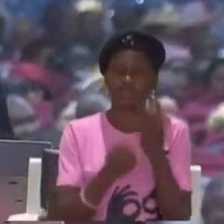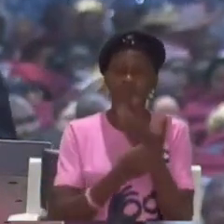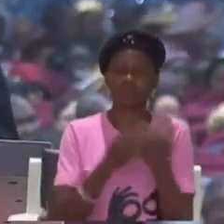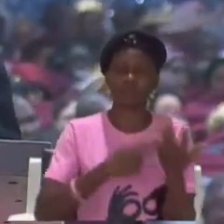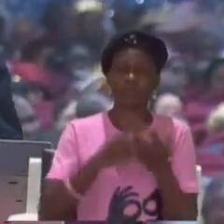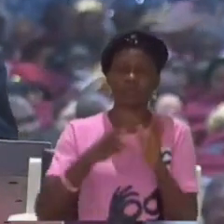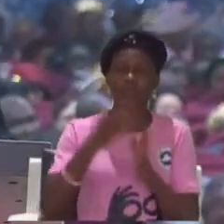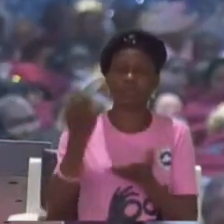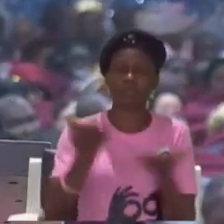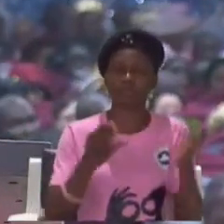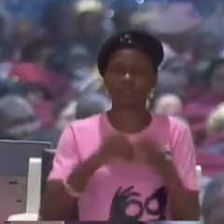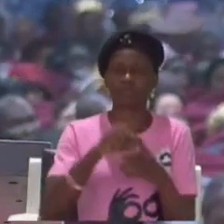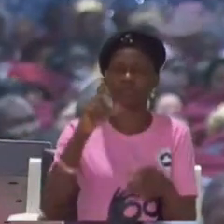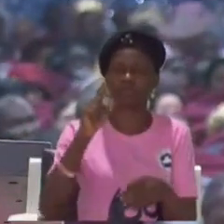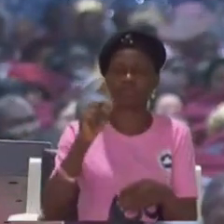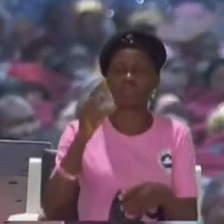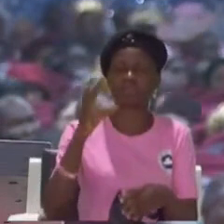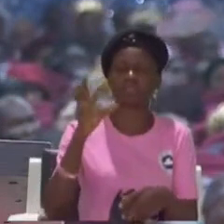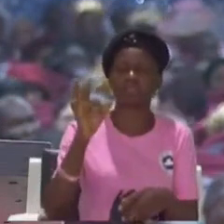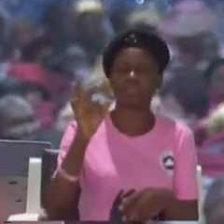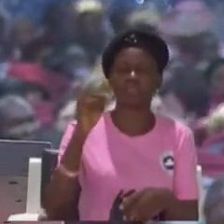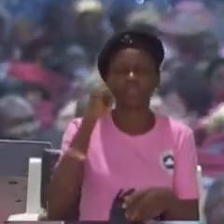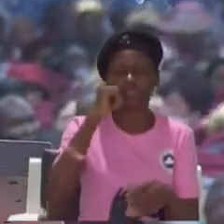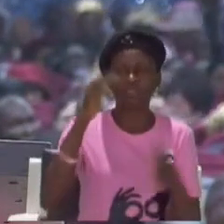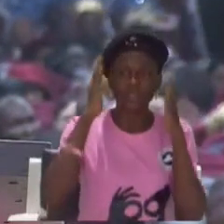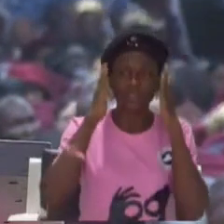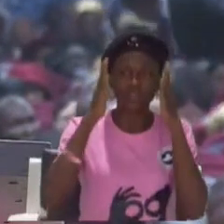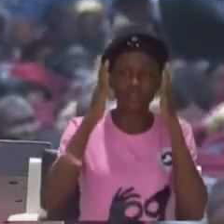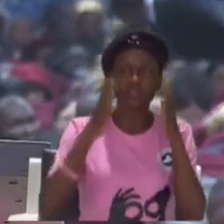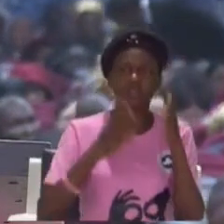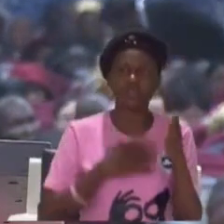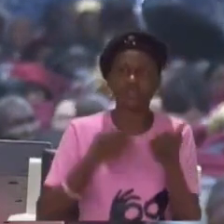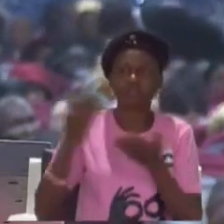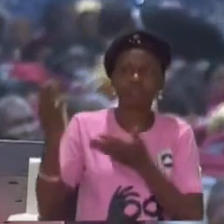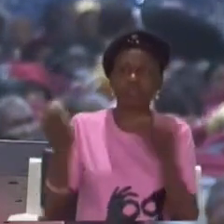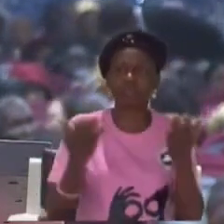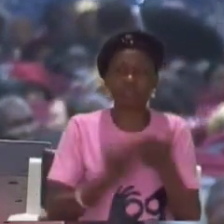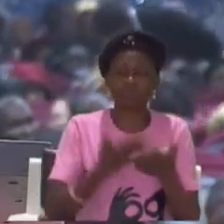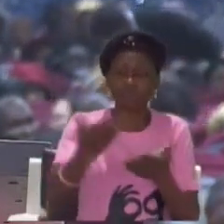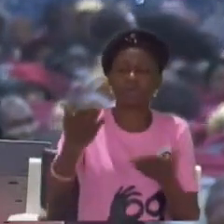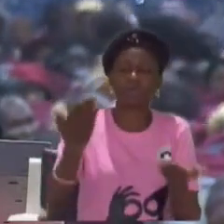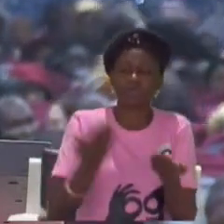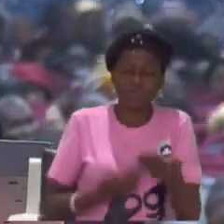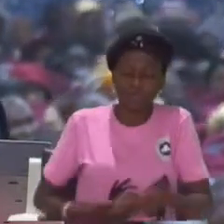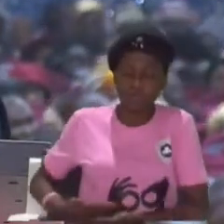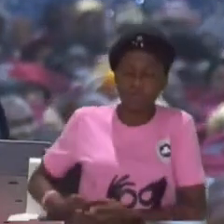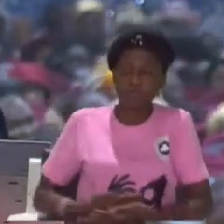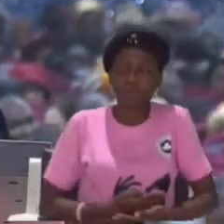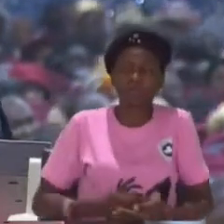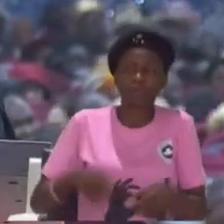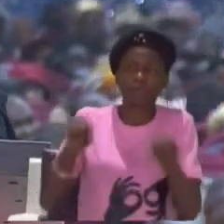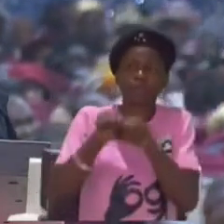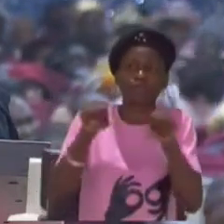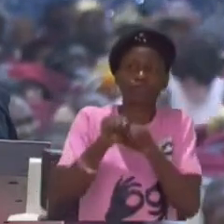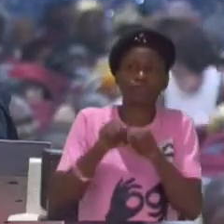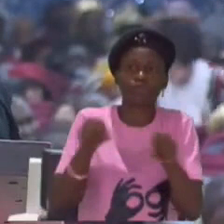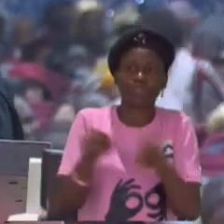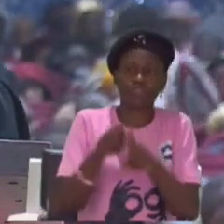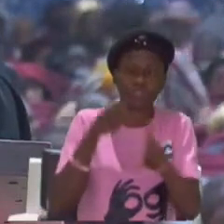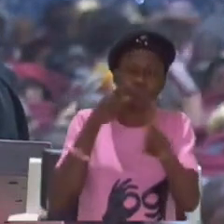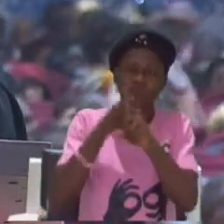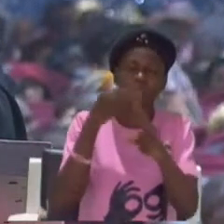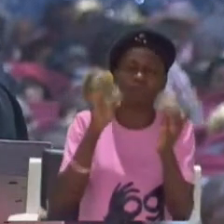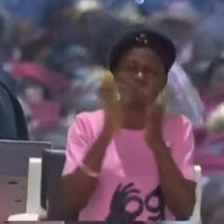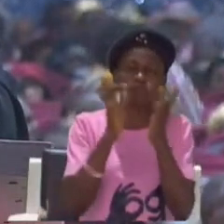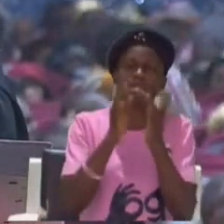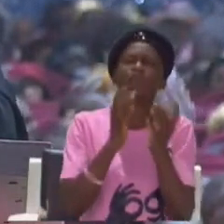2019, she attended and bought baby shoes as a point of contact, trusting God